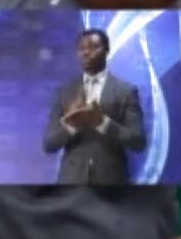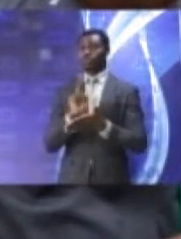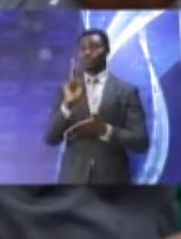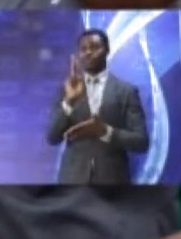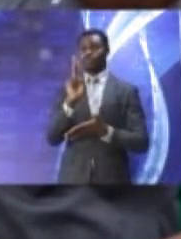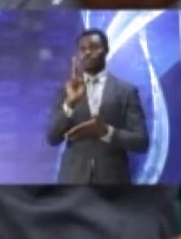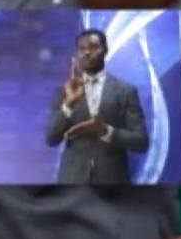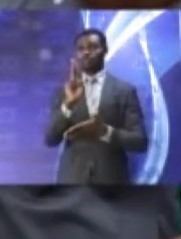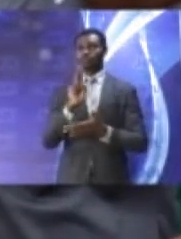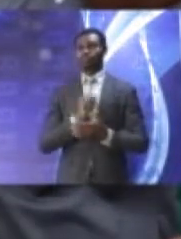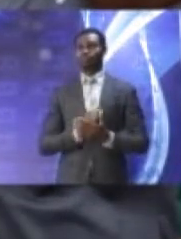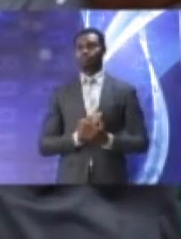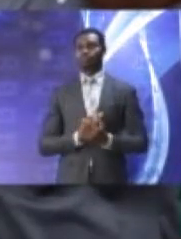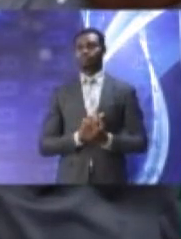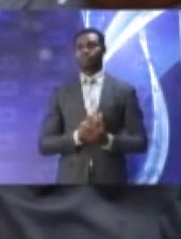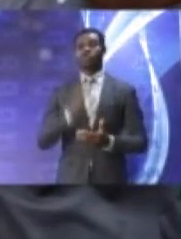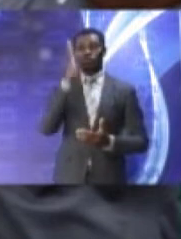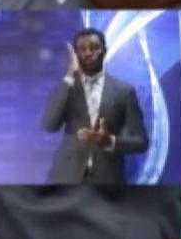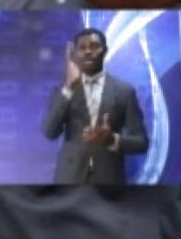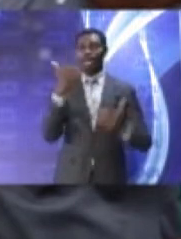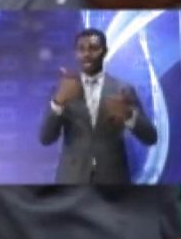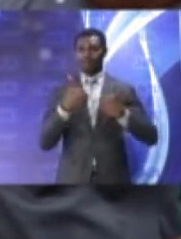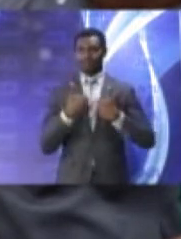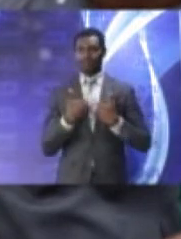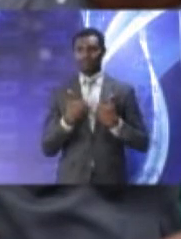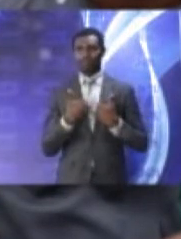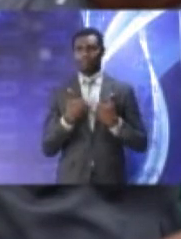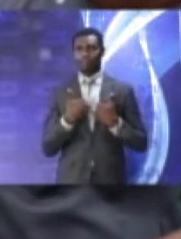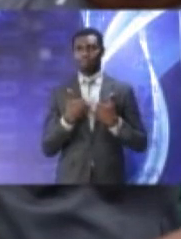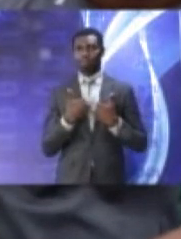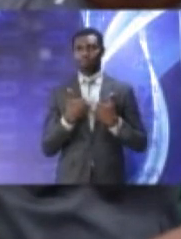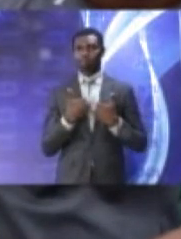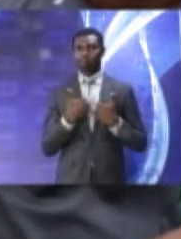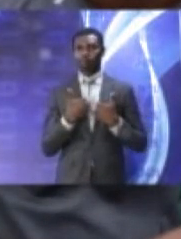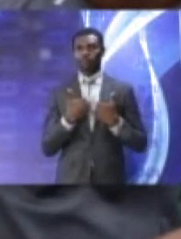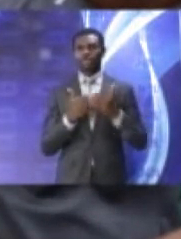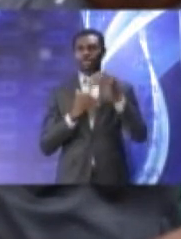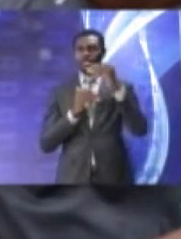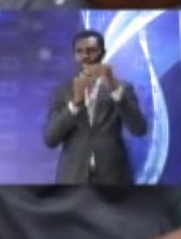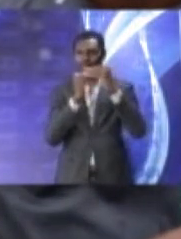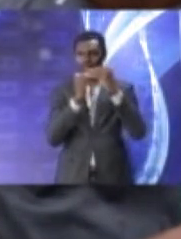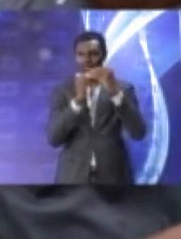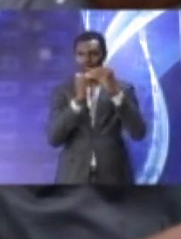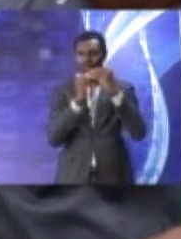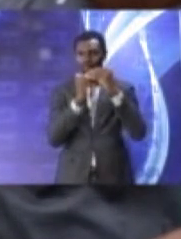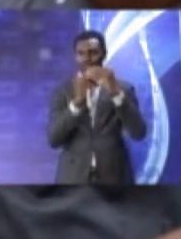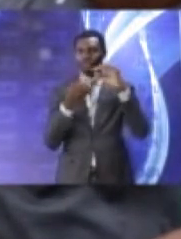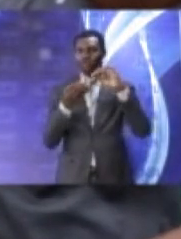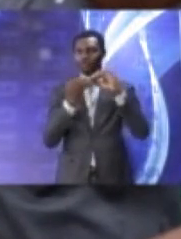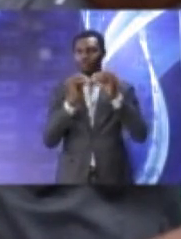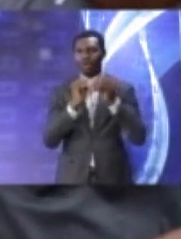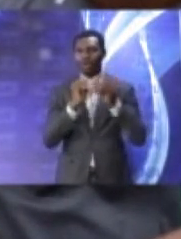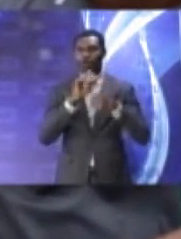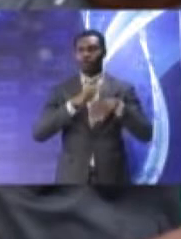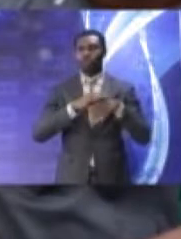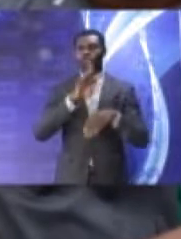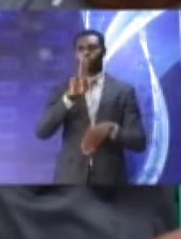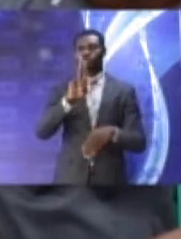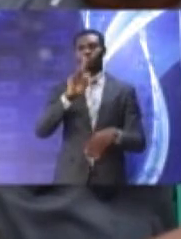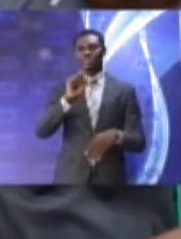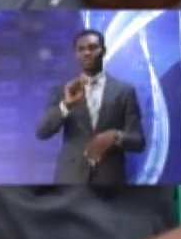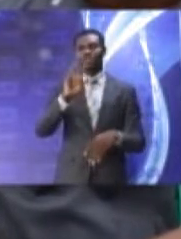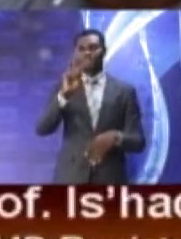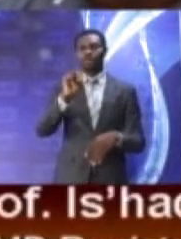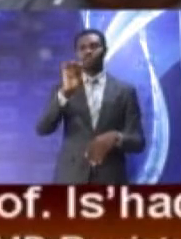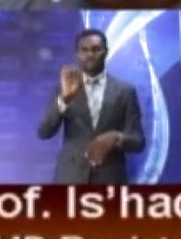Universities will have minimum score points of UTME as decided